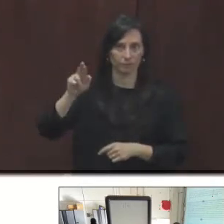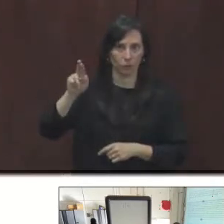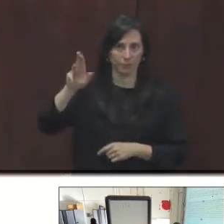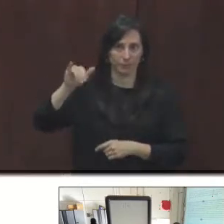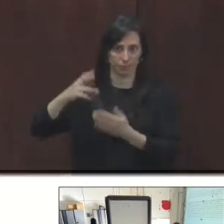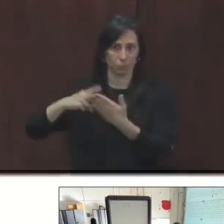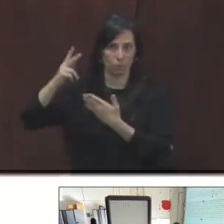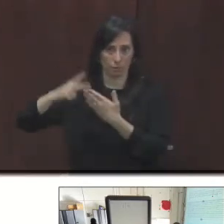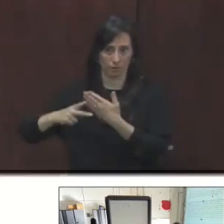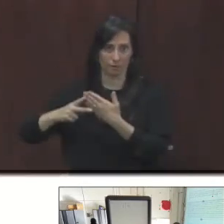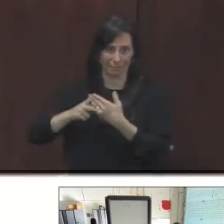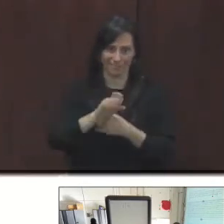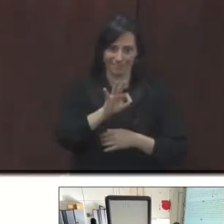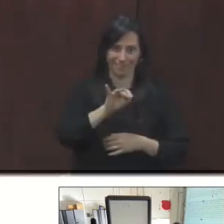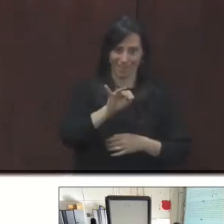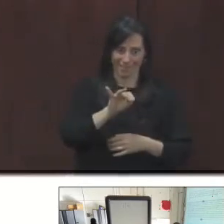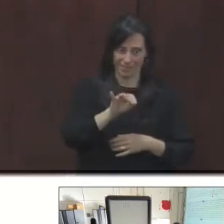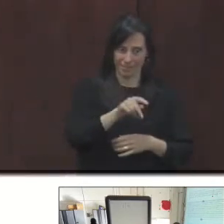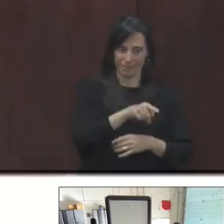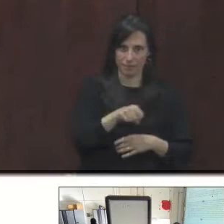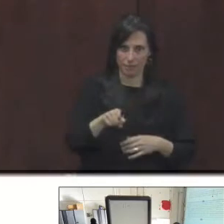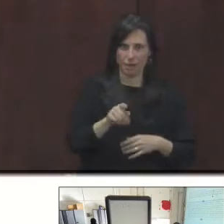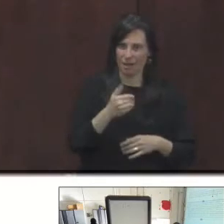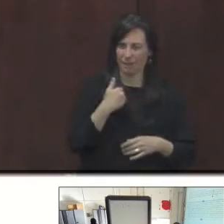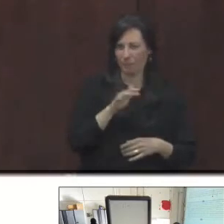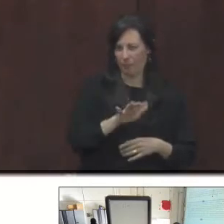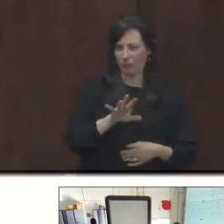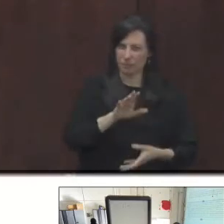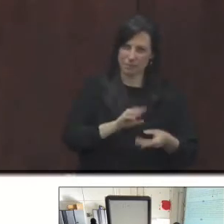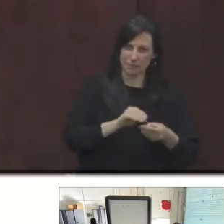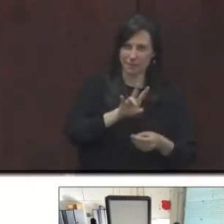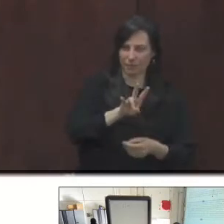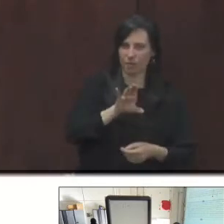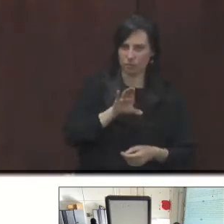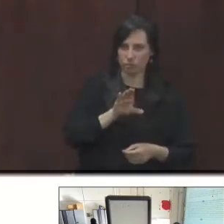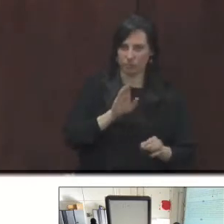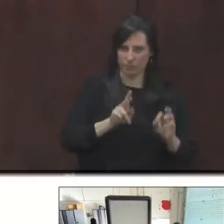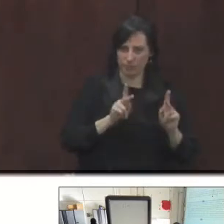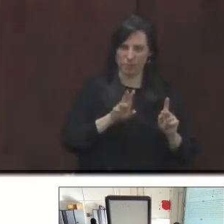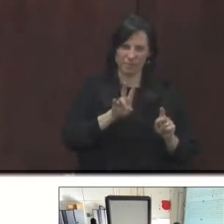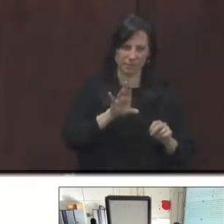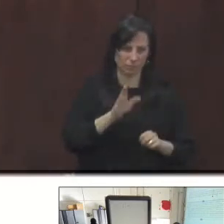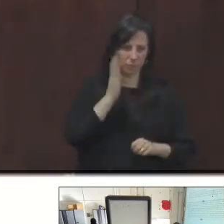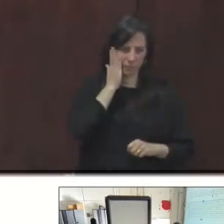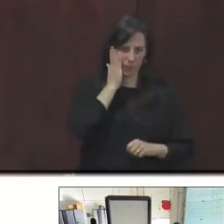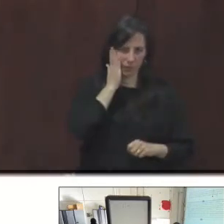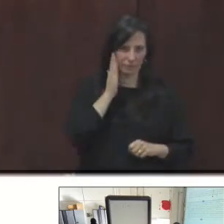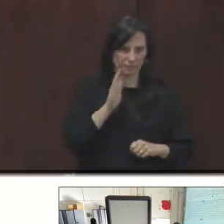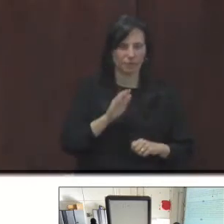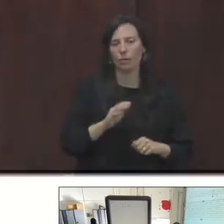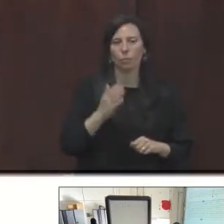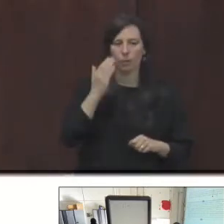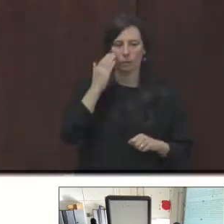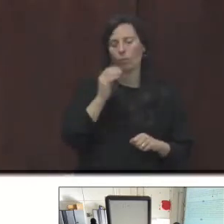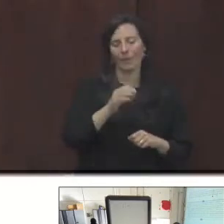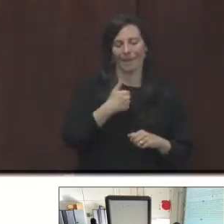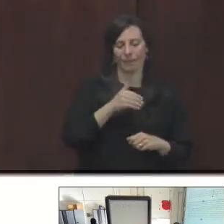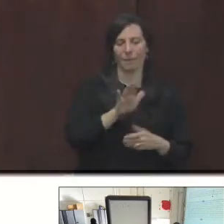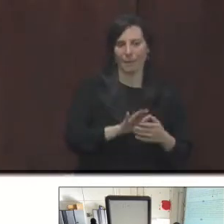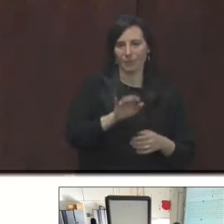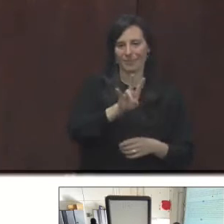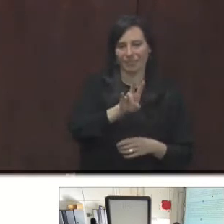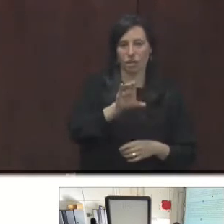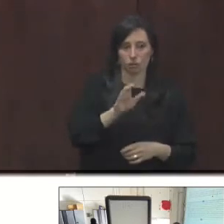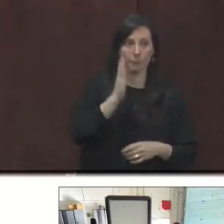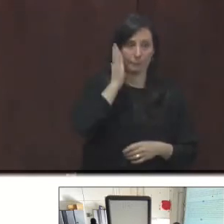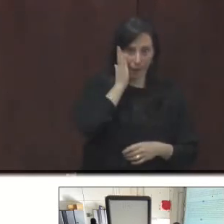we're making a planning assumption that there's about 700 beds accounted for, and we know not all those beds are full, so we're making a